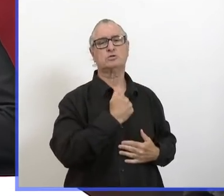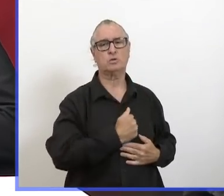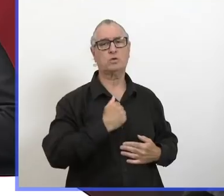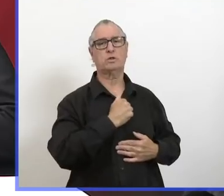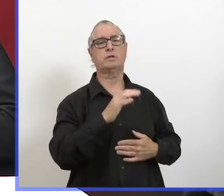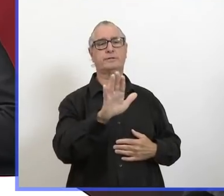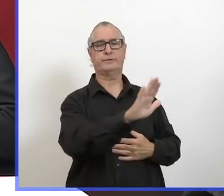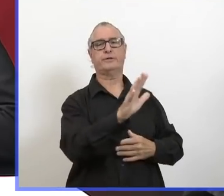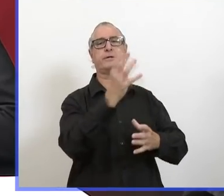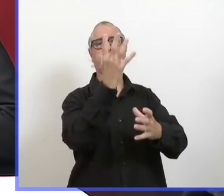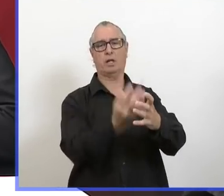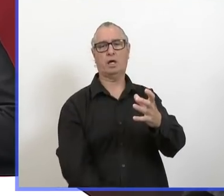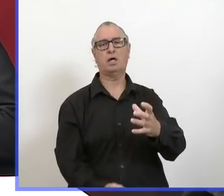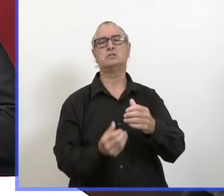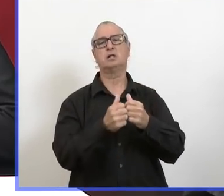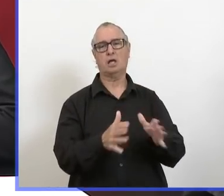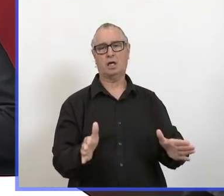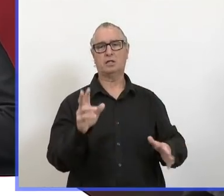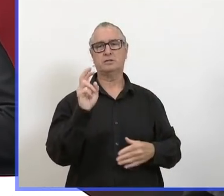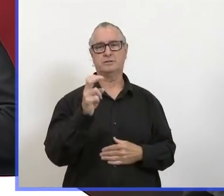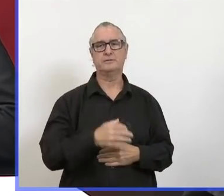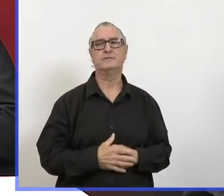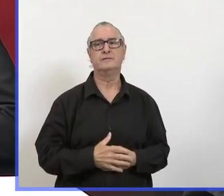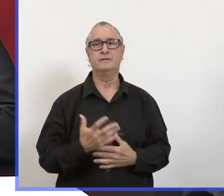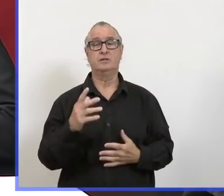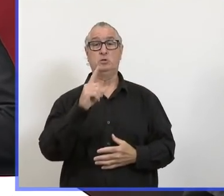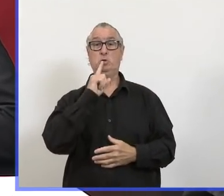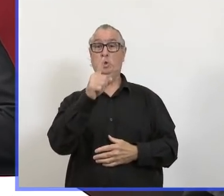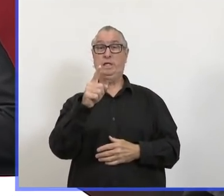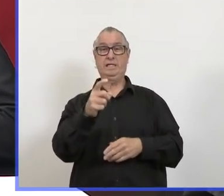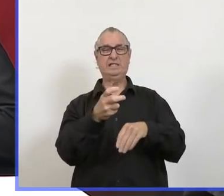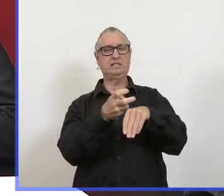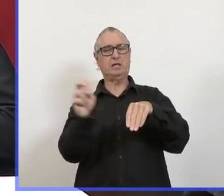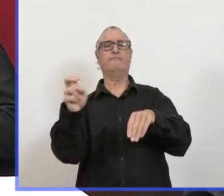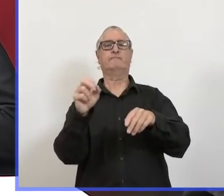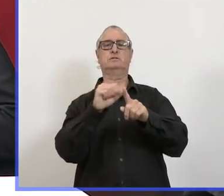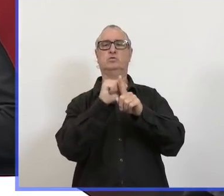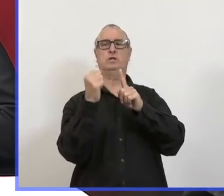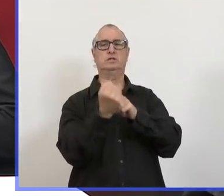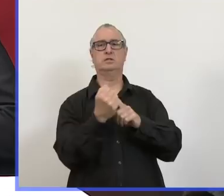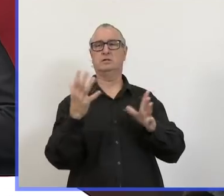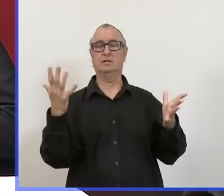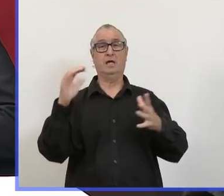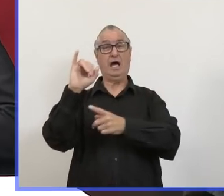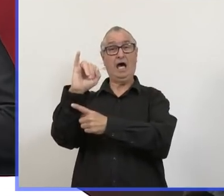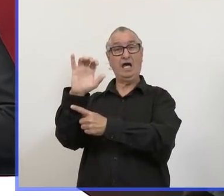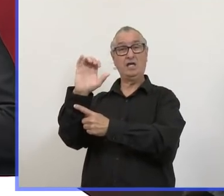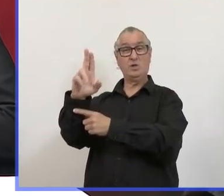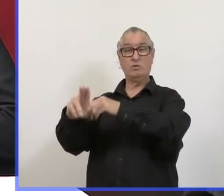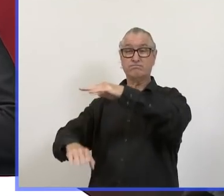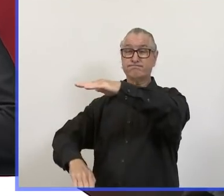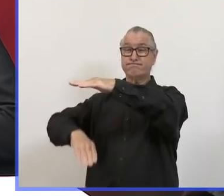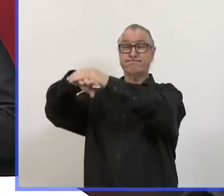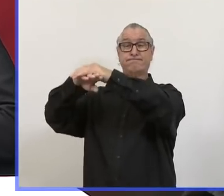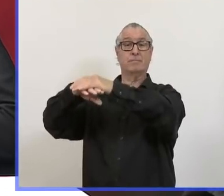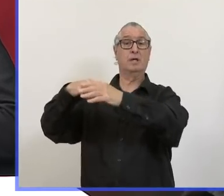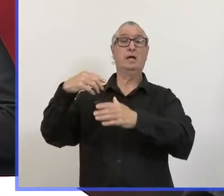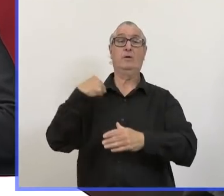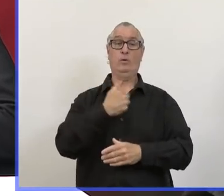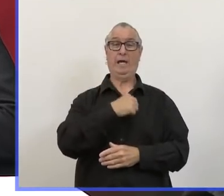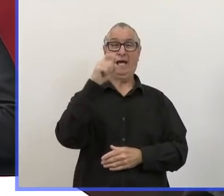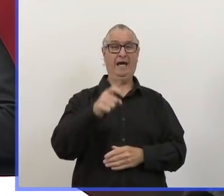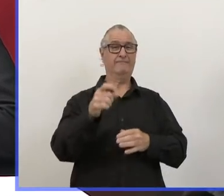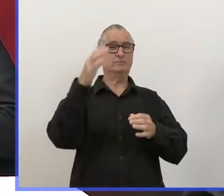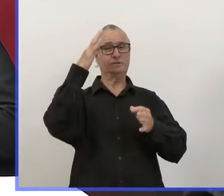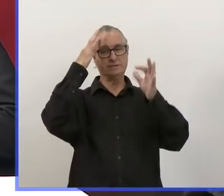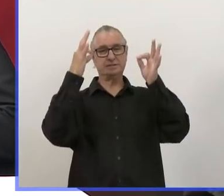provinces to manage our ICUs related to COVID illness. When someone gets admitted to the ICU, they're